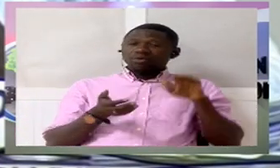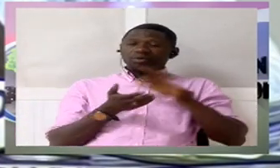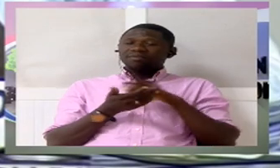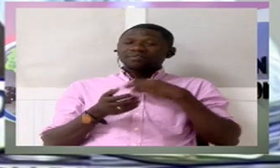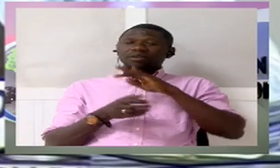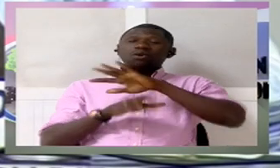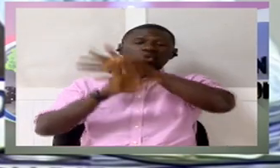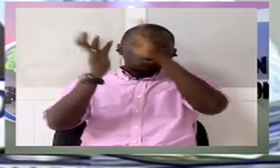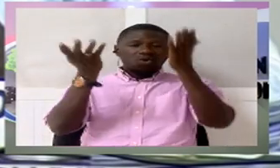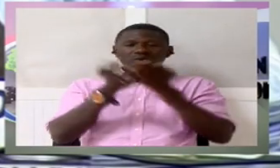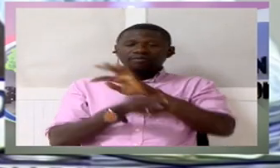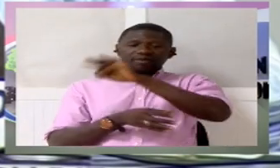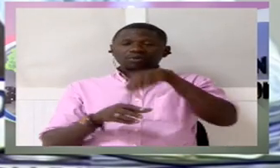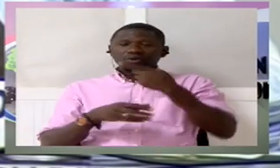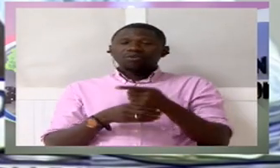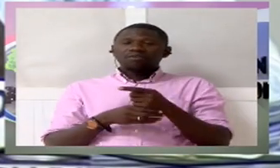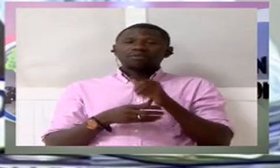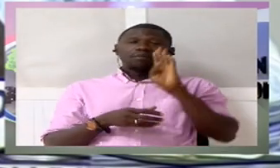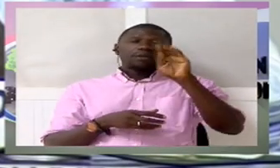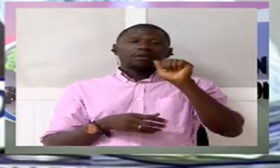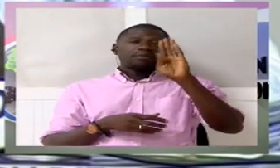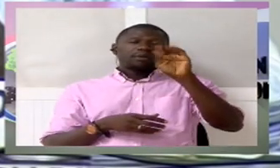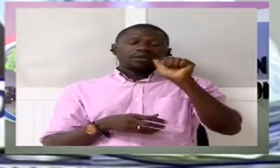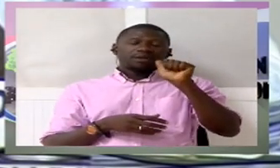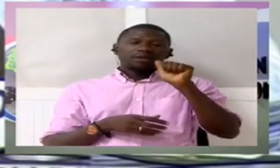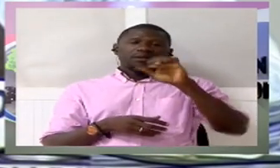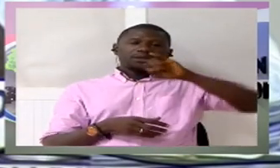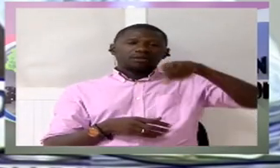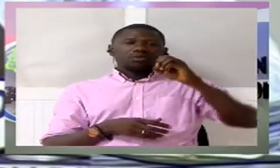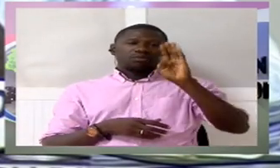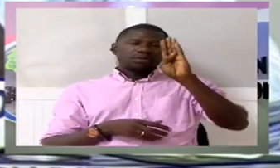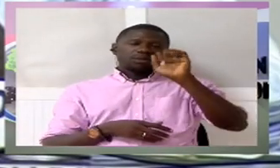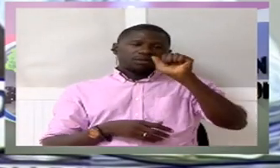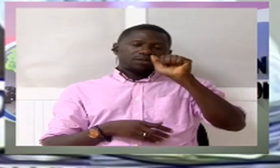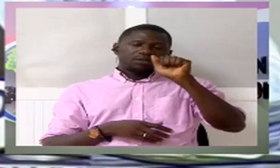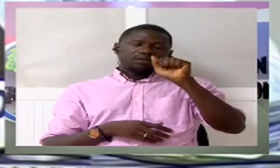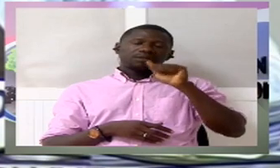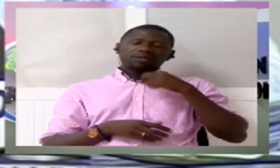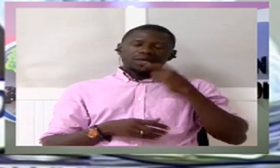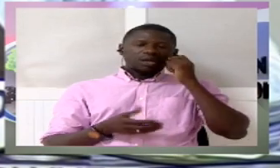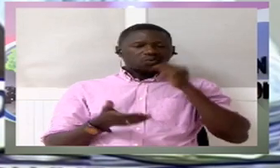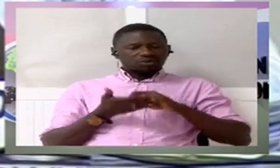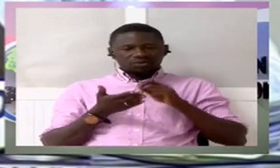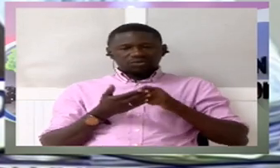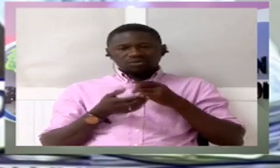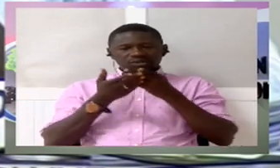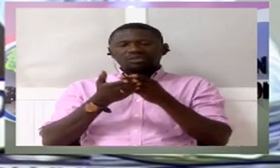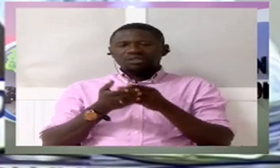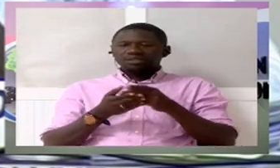entire family of the late Mr. Baba Job of blessed memory, I write to extend sincere and